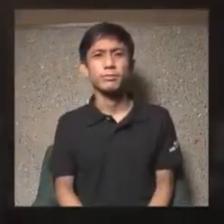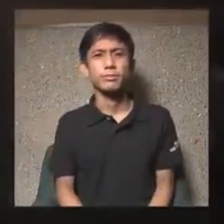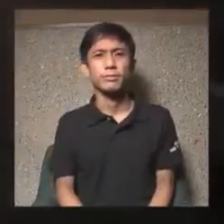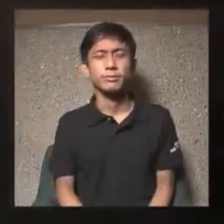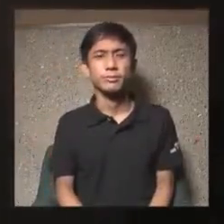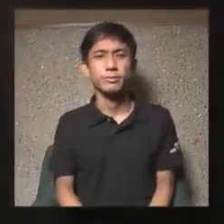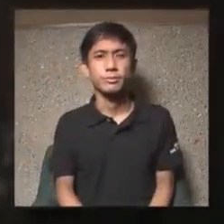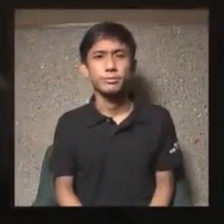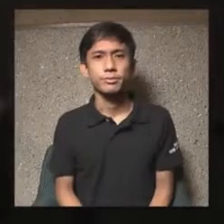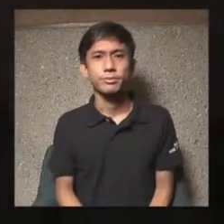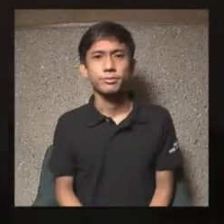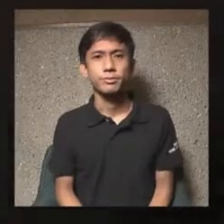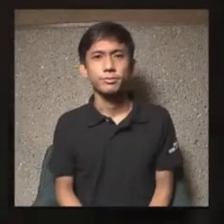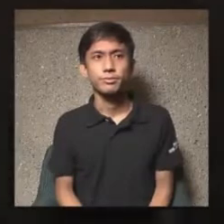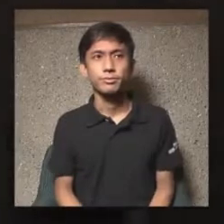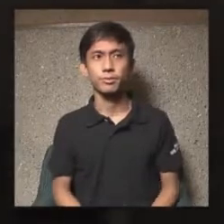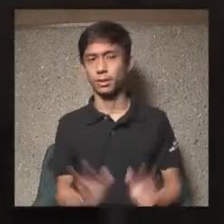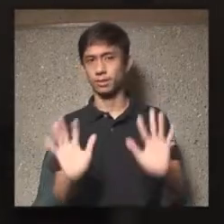Mike Joseph.